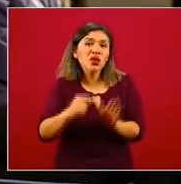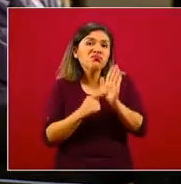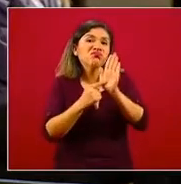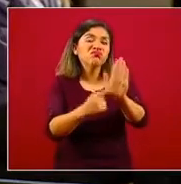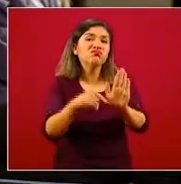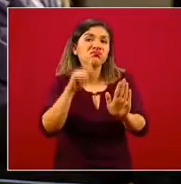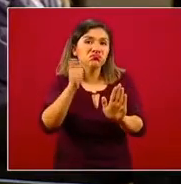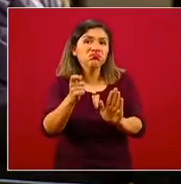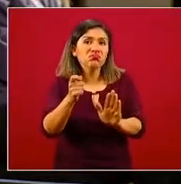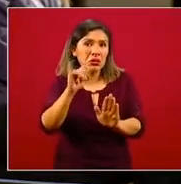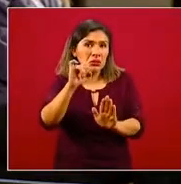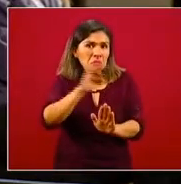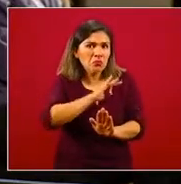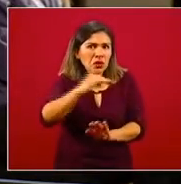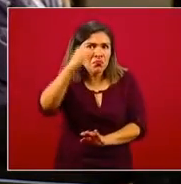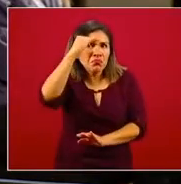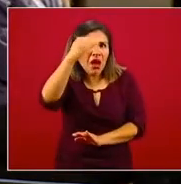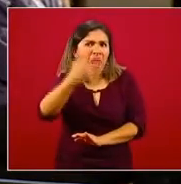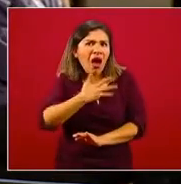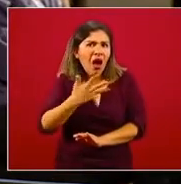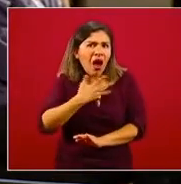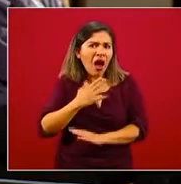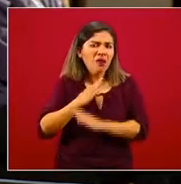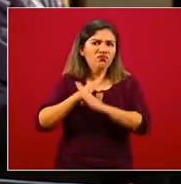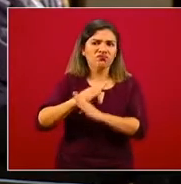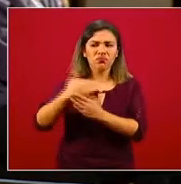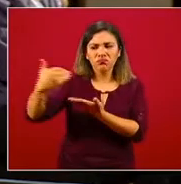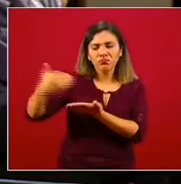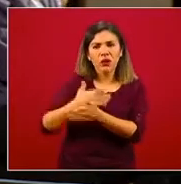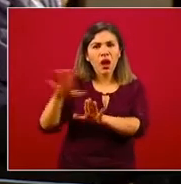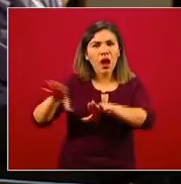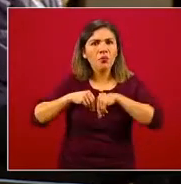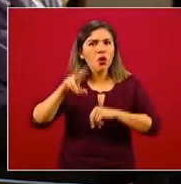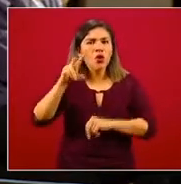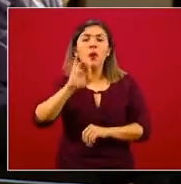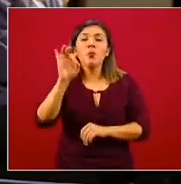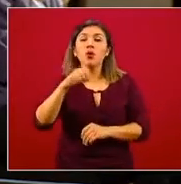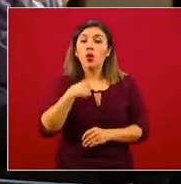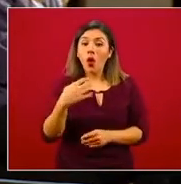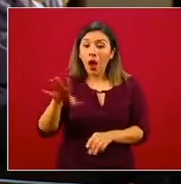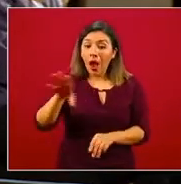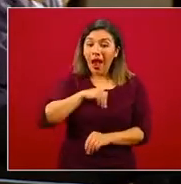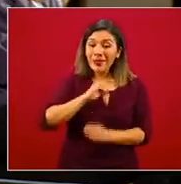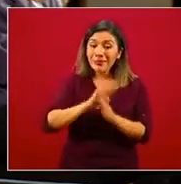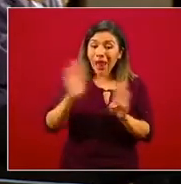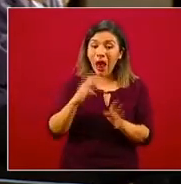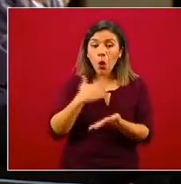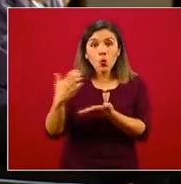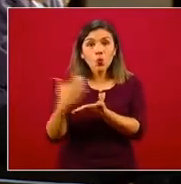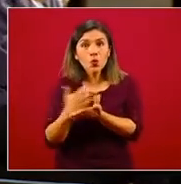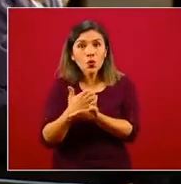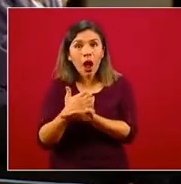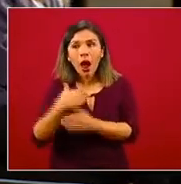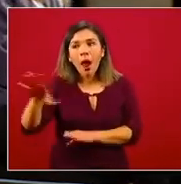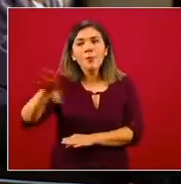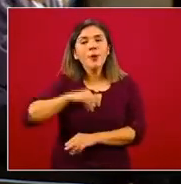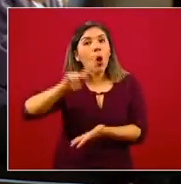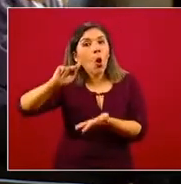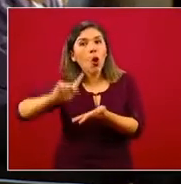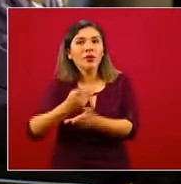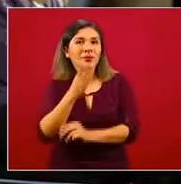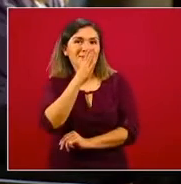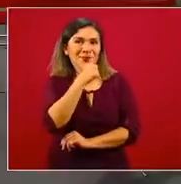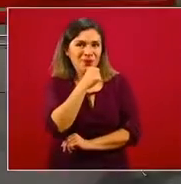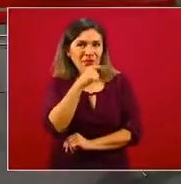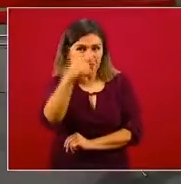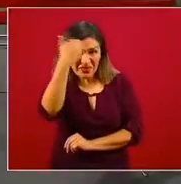been que sí se research puede going pensar que va on, a haber and inmunidad probably this de quienes might tuvieron lead contagio. us Quería to saber think si that there might tienen alguna be información immunity más for those people